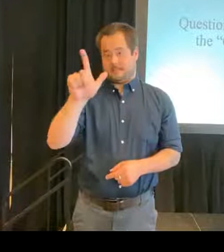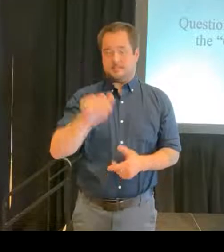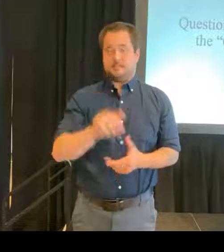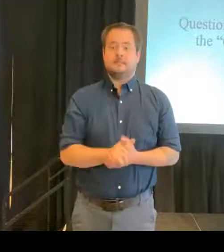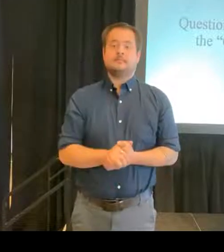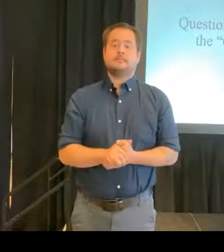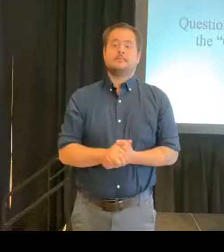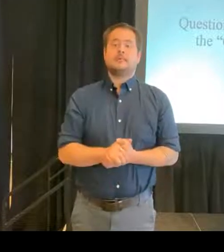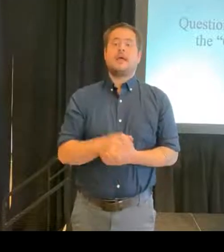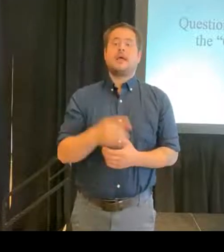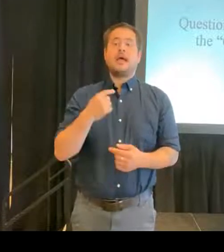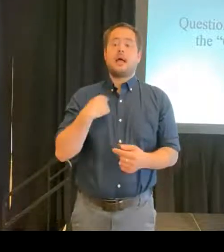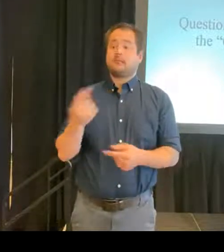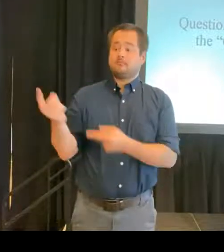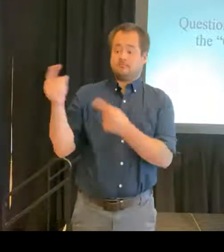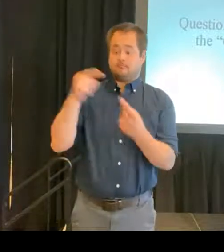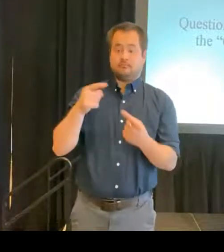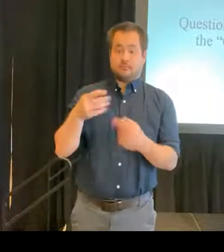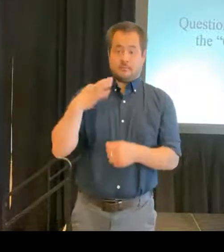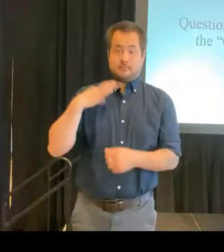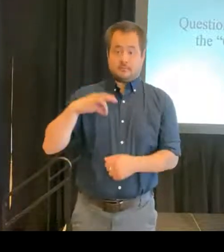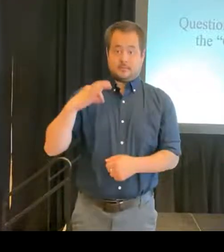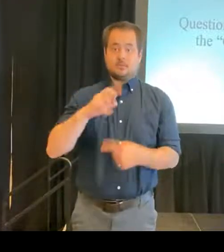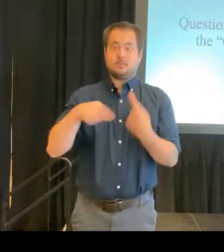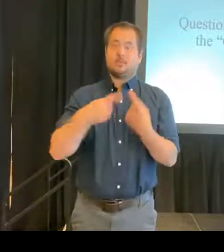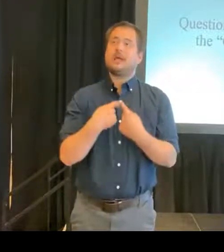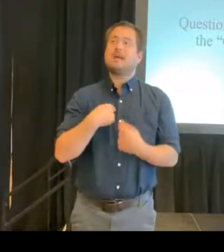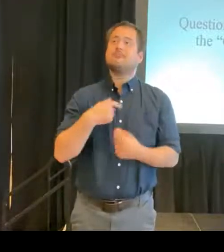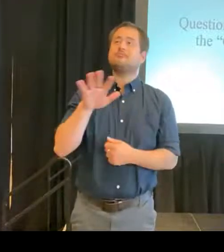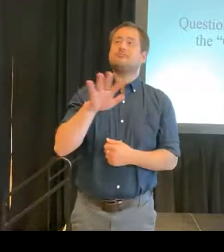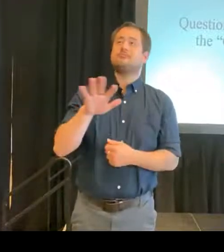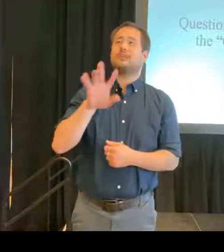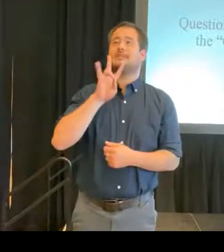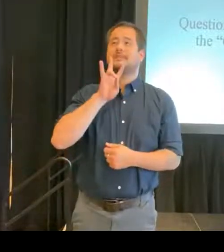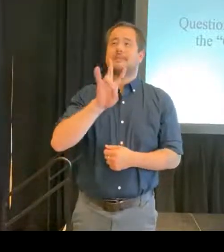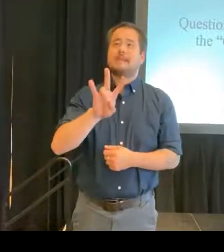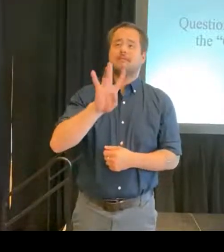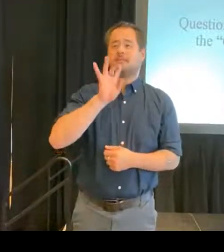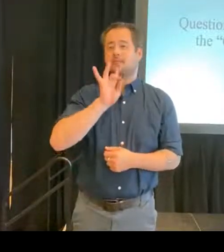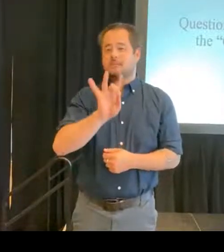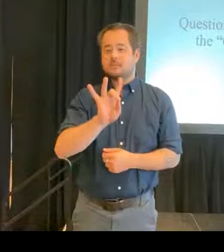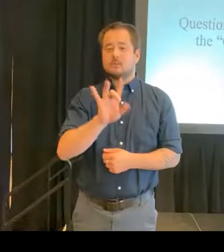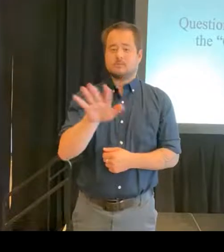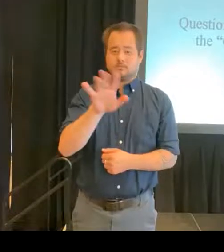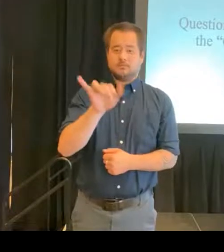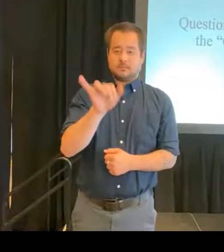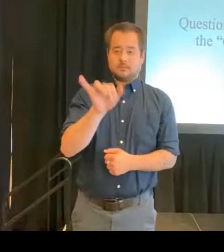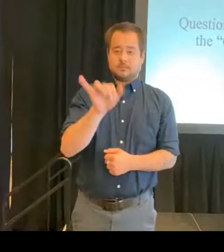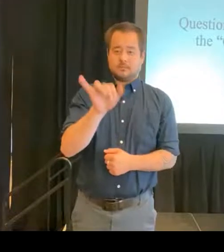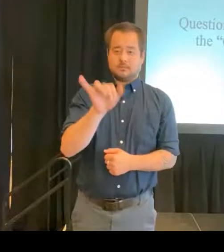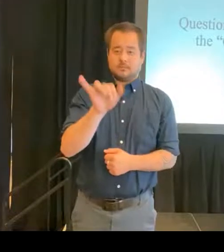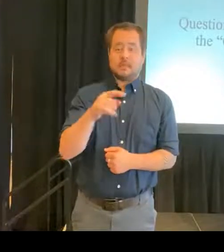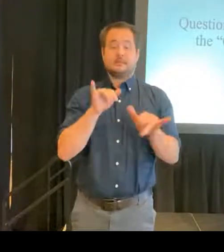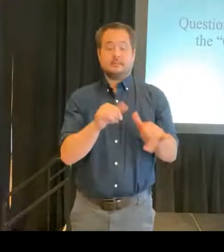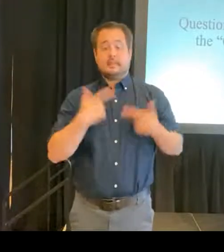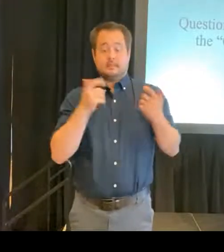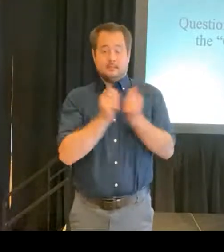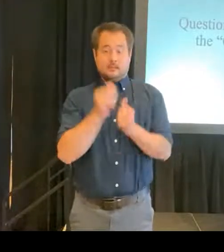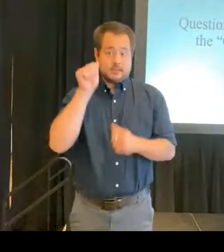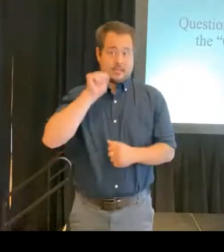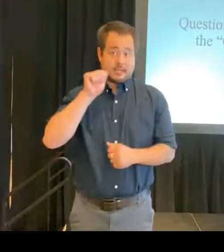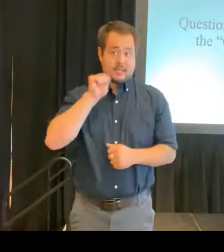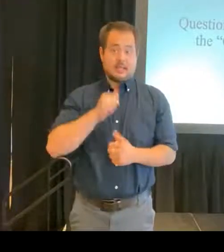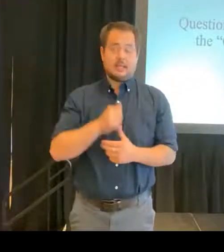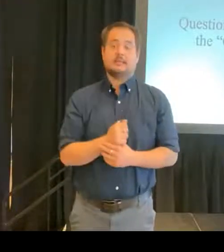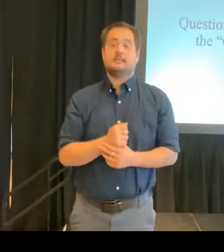came to Pittsburgh when I was about 7 or 8 years old. I stayed with an aunt by the name